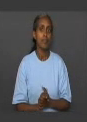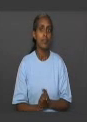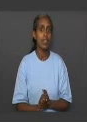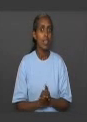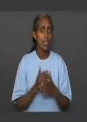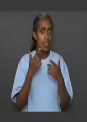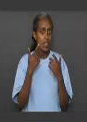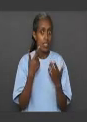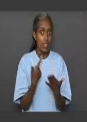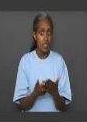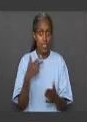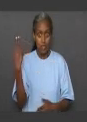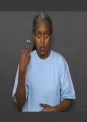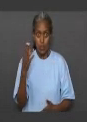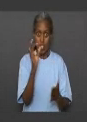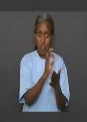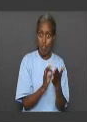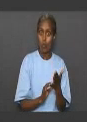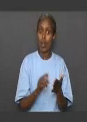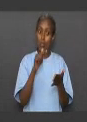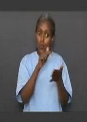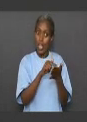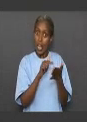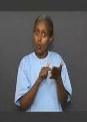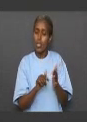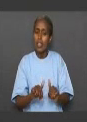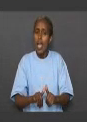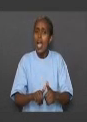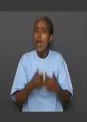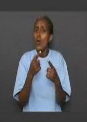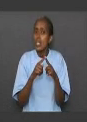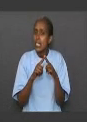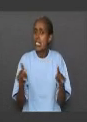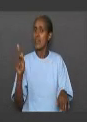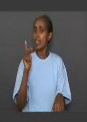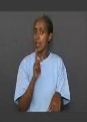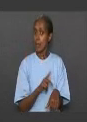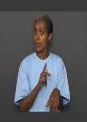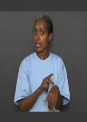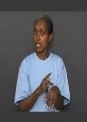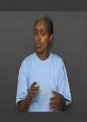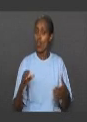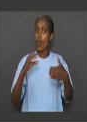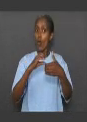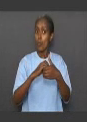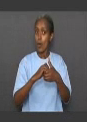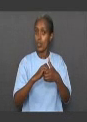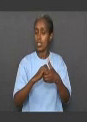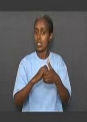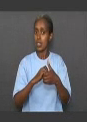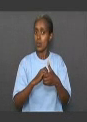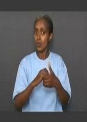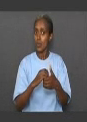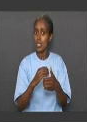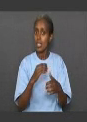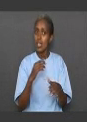Let us use our formula to calculate how different periods of compounding will